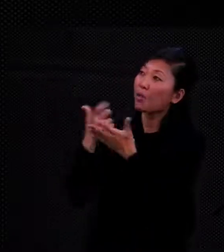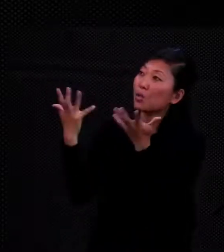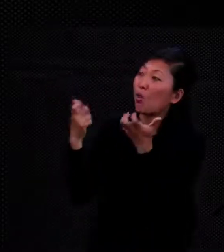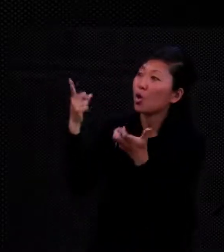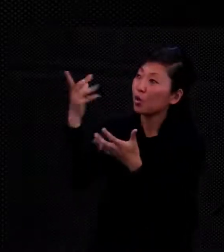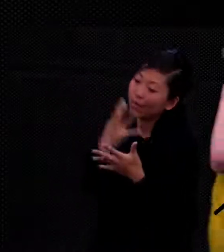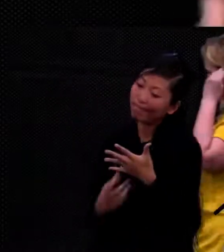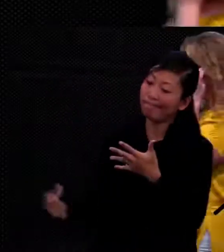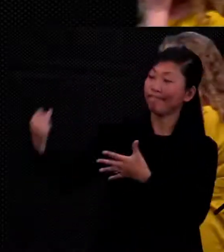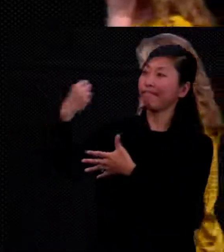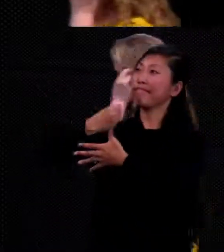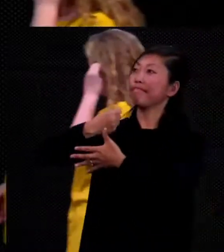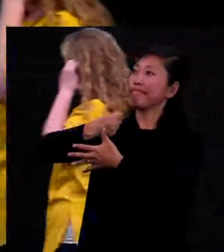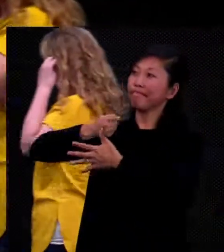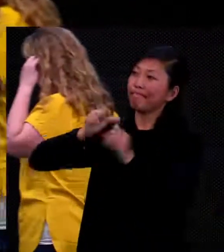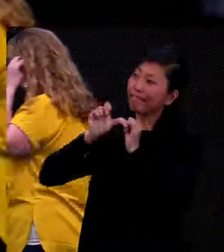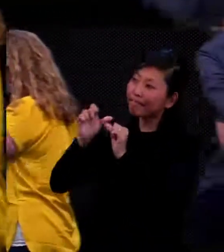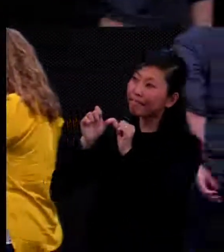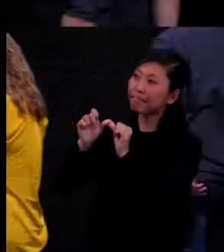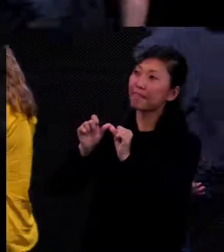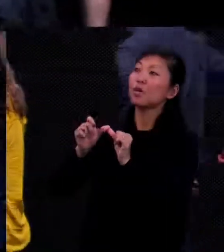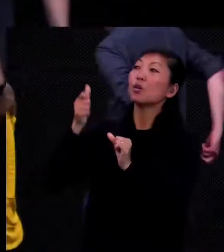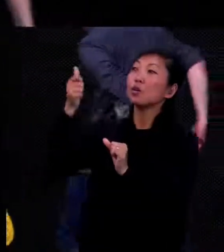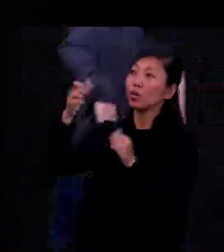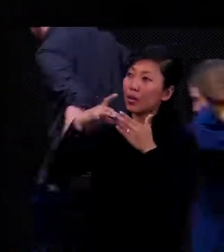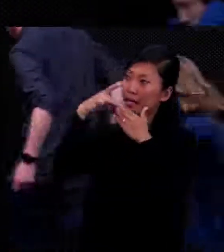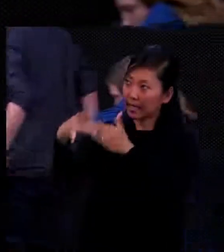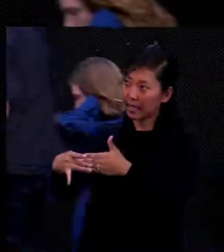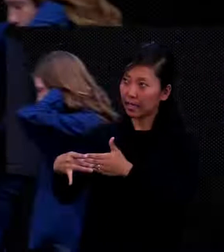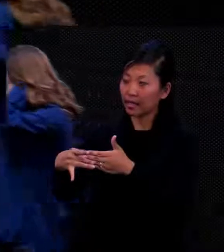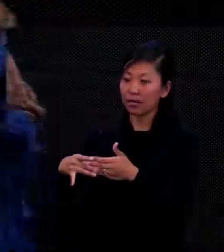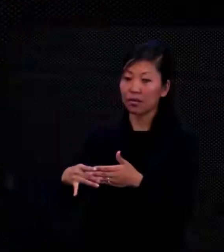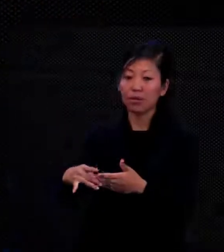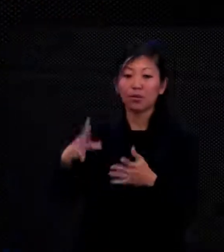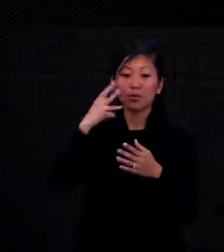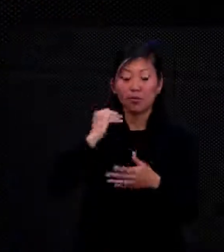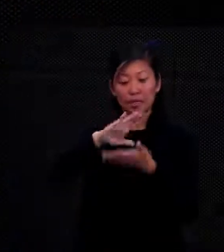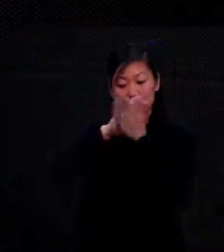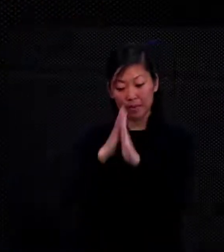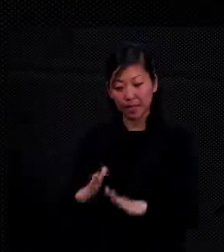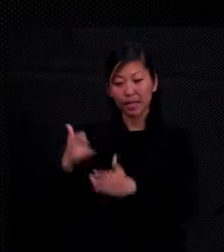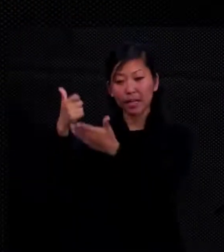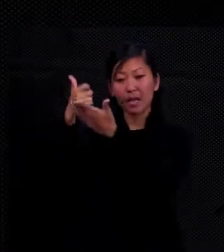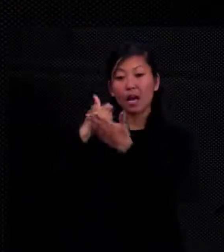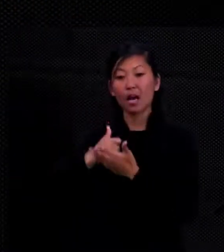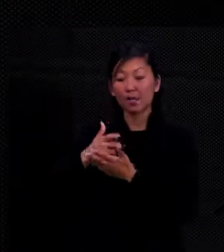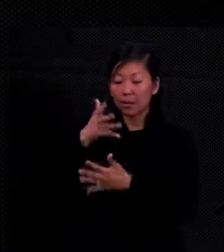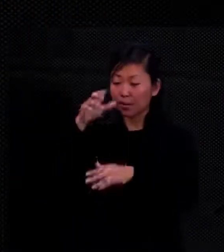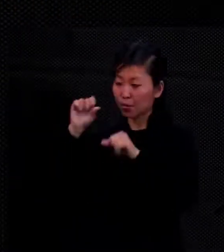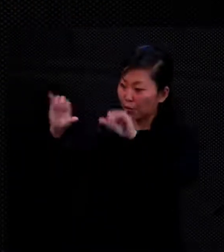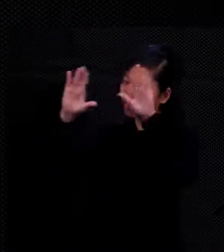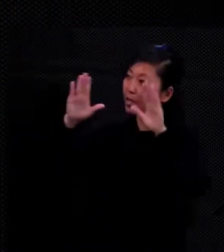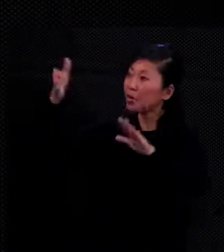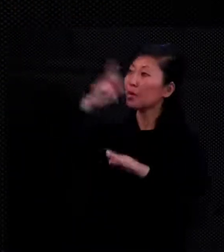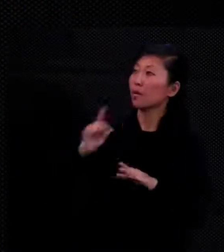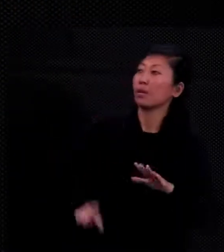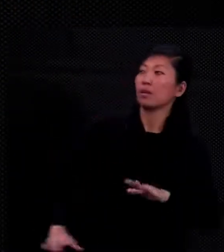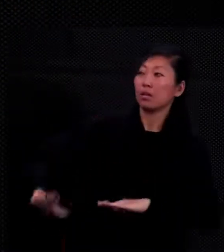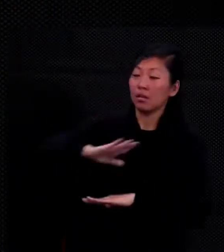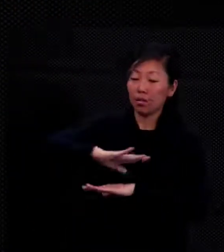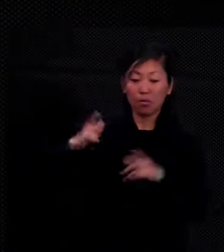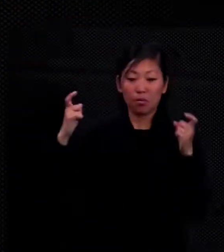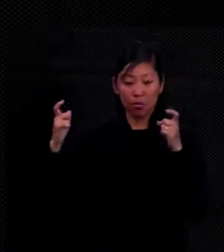above all, that you might lead us into peace? God, help us to submit to your kingdom rule, because it's good